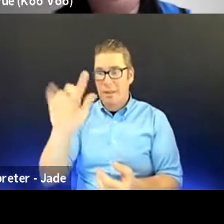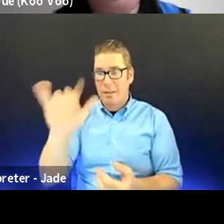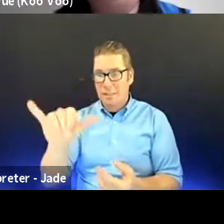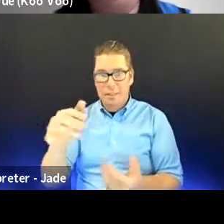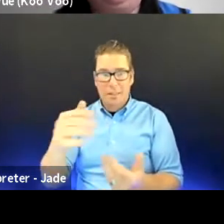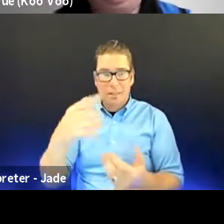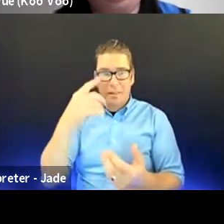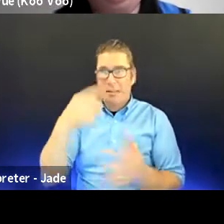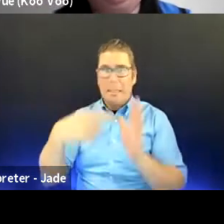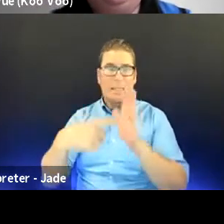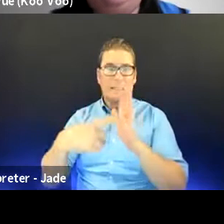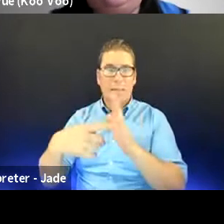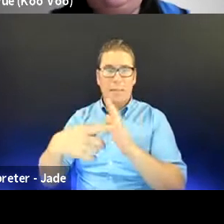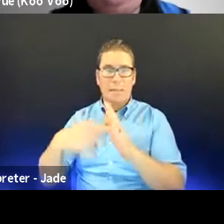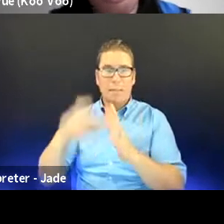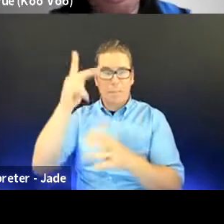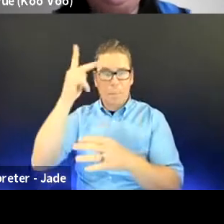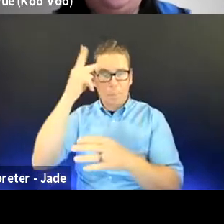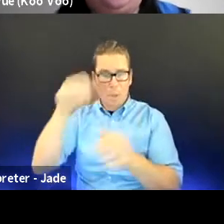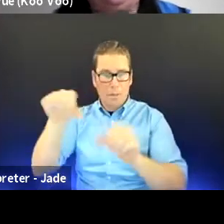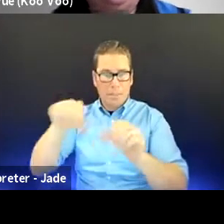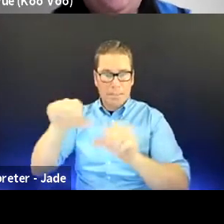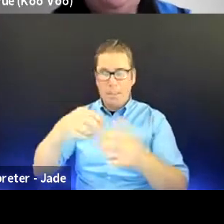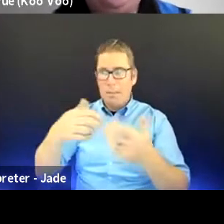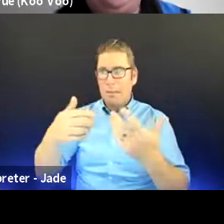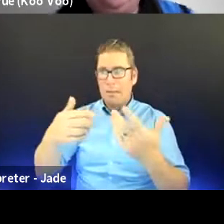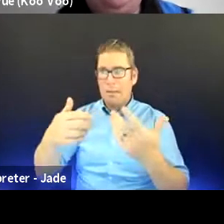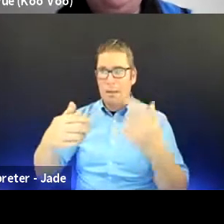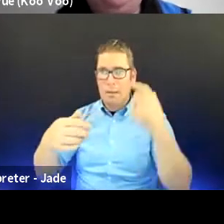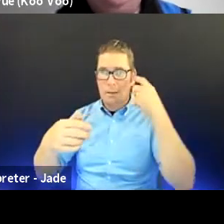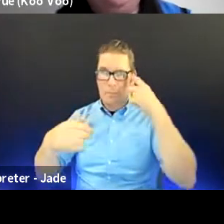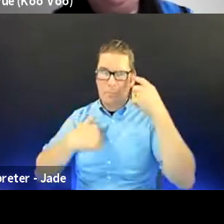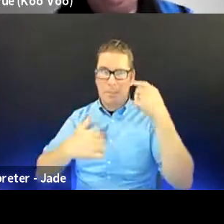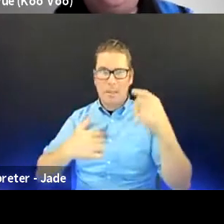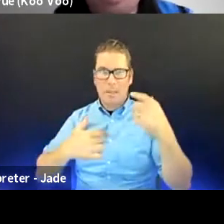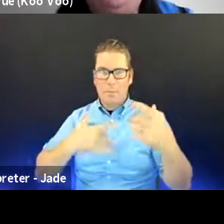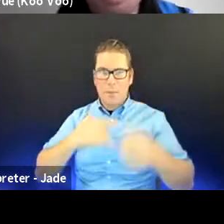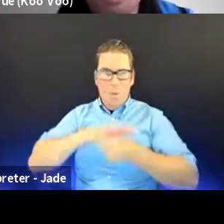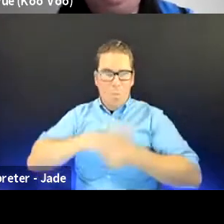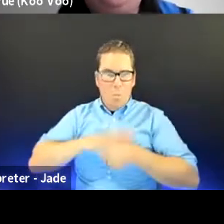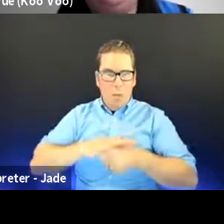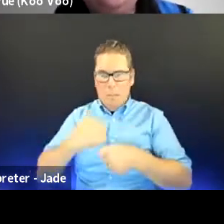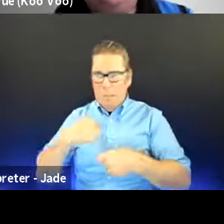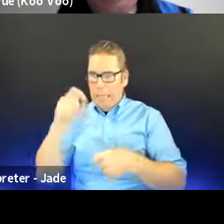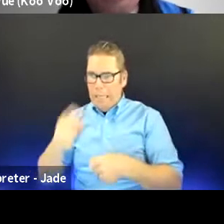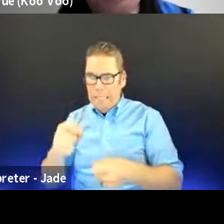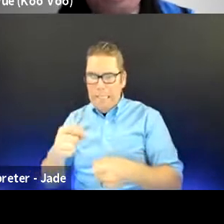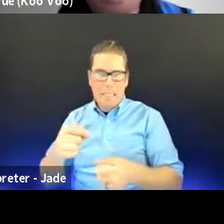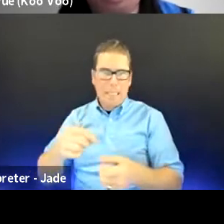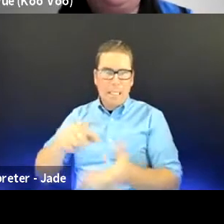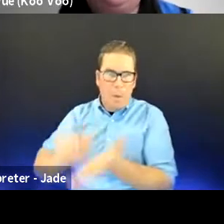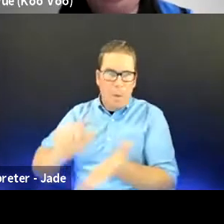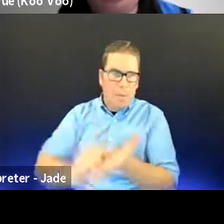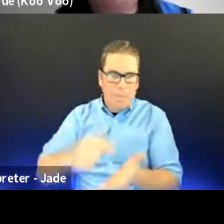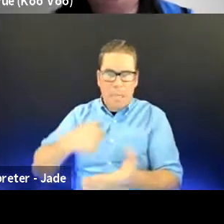you know, I don't have this push that I need to publish, I need to do research, because it's all about, you know, my students, and it's all